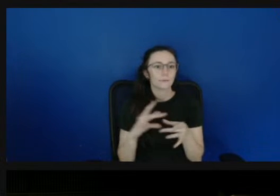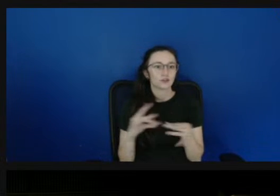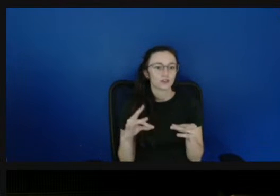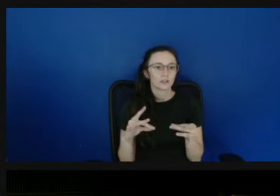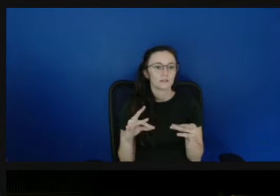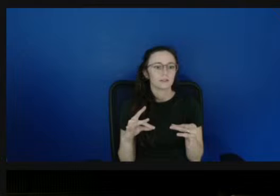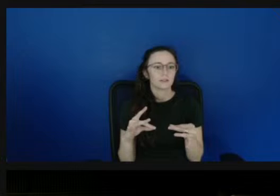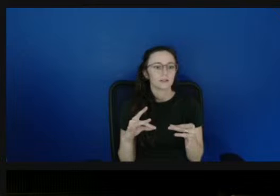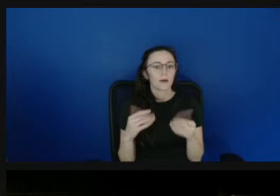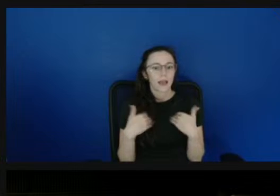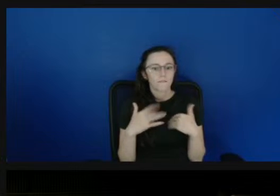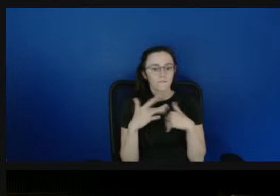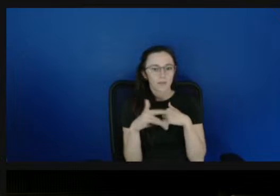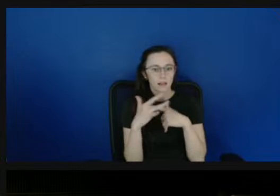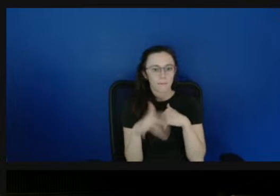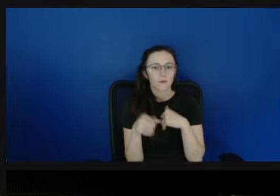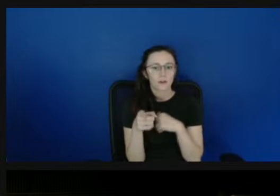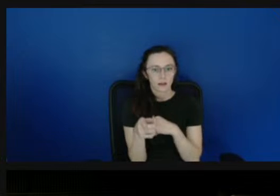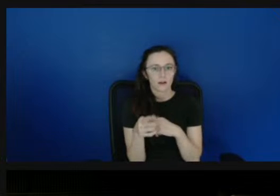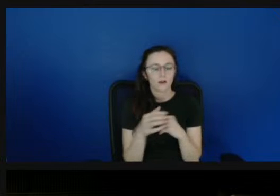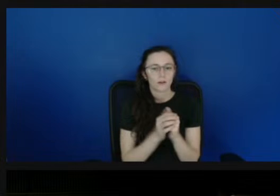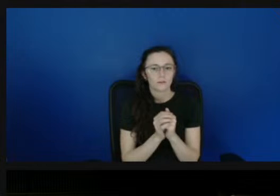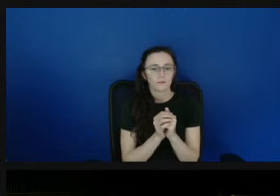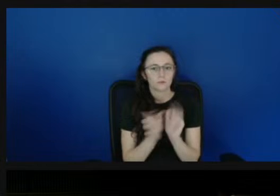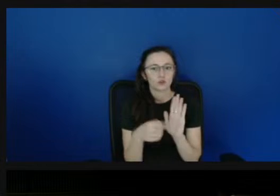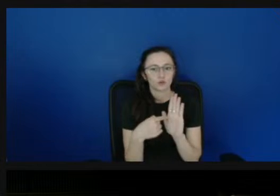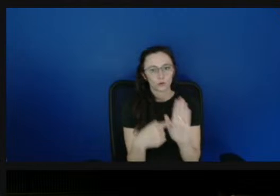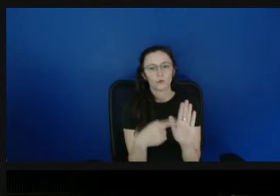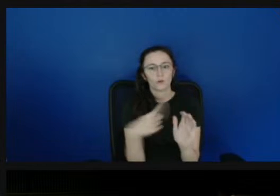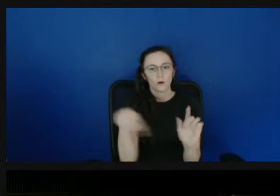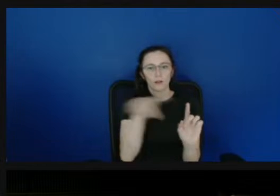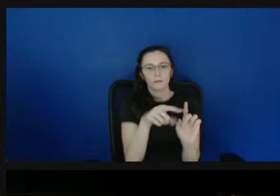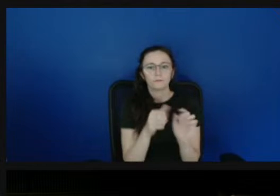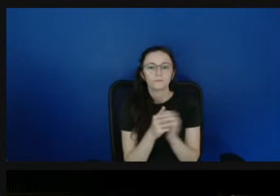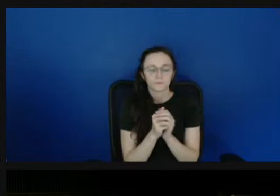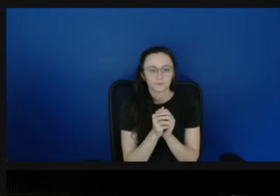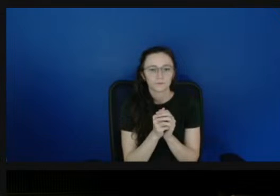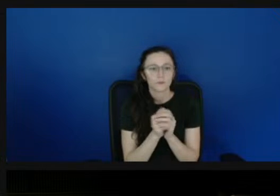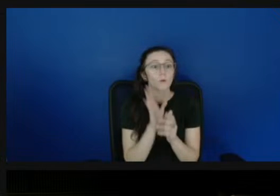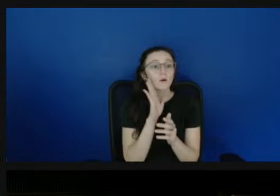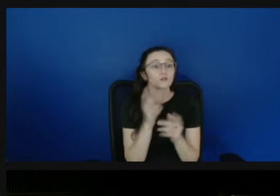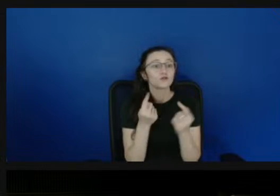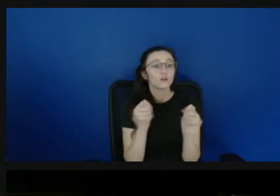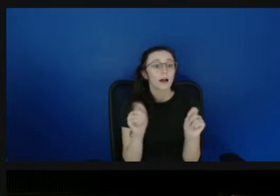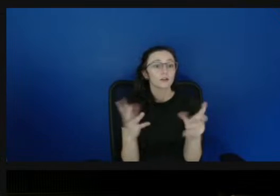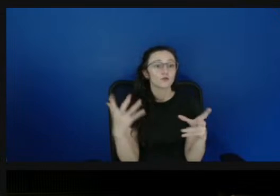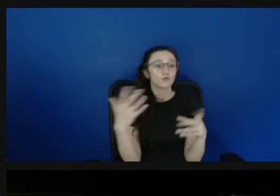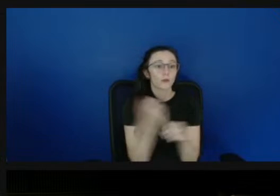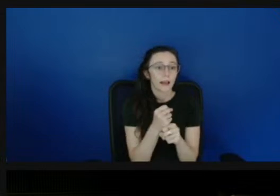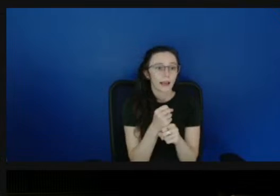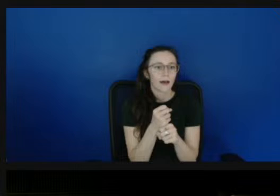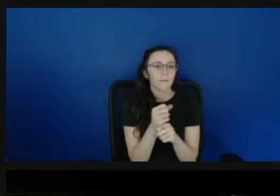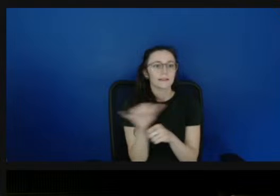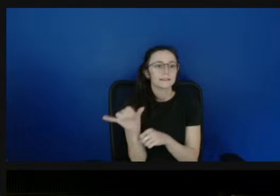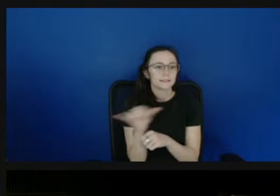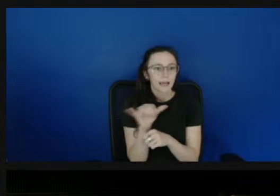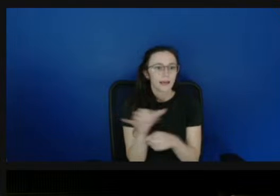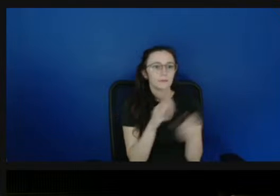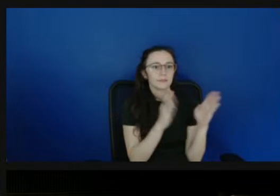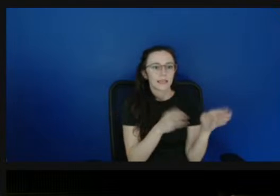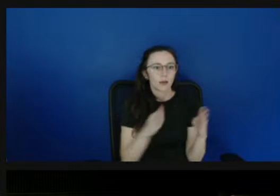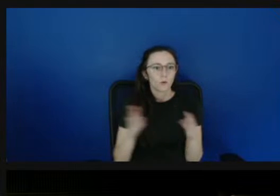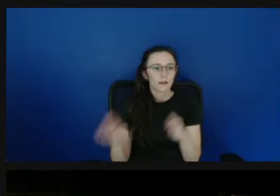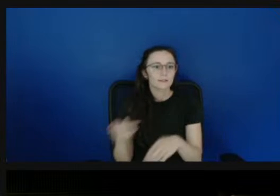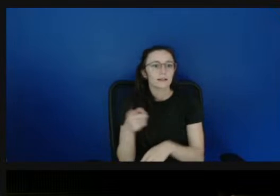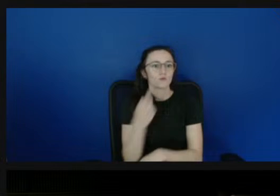available here as we show this to you guys. So, and we're going to try to recap the same sequence as Ben Gaddis just presented and just highlight